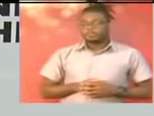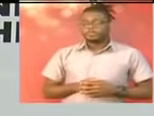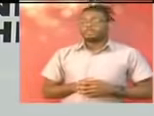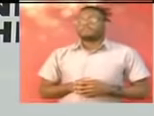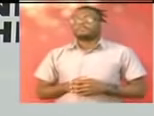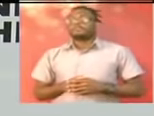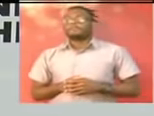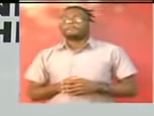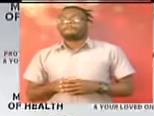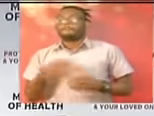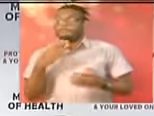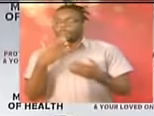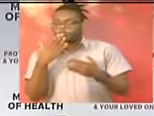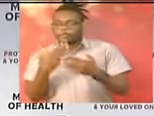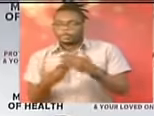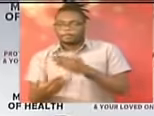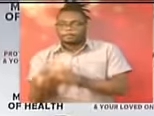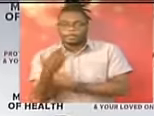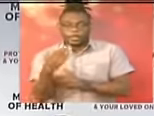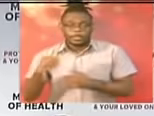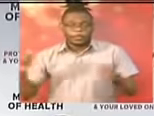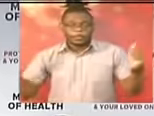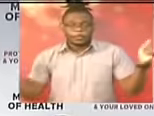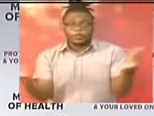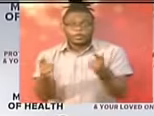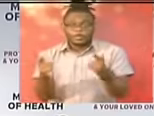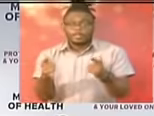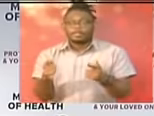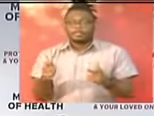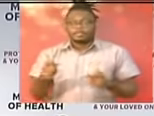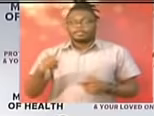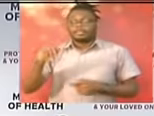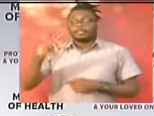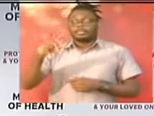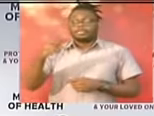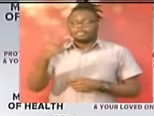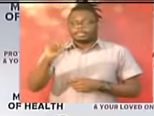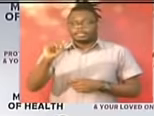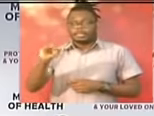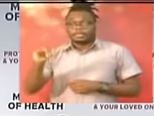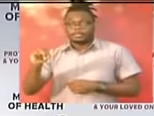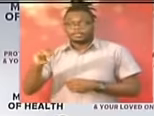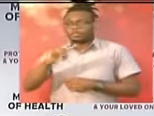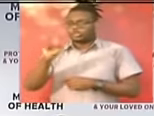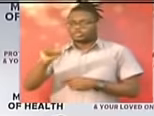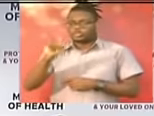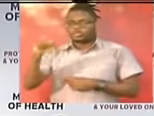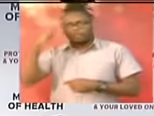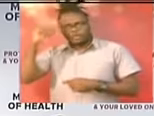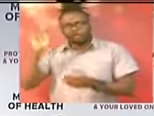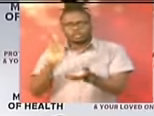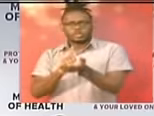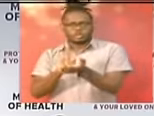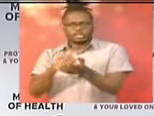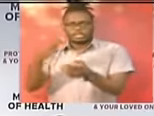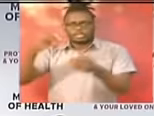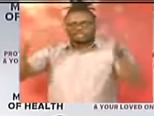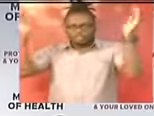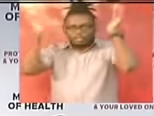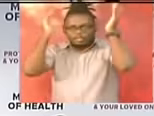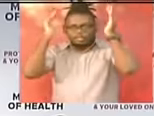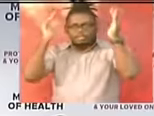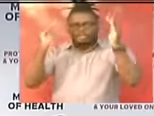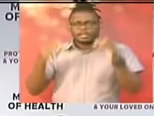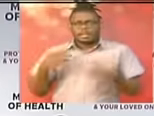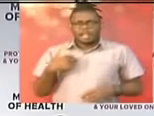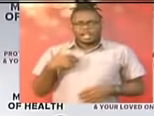Morning, everyone. Rashad Khan, Guardian Media Limited. My two questions this morning are for Dr. Hines. Okay, so I would have noticed, Dr. Hines, that